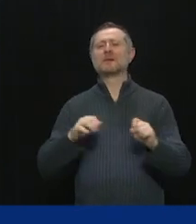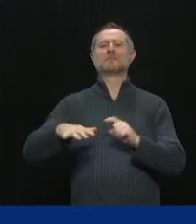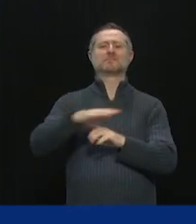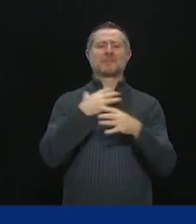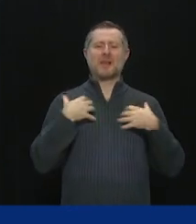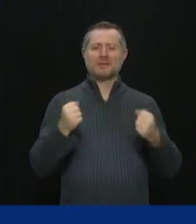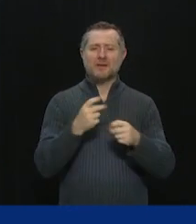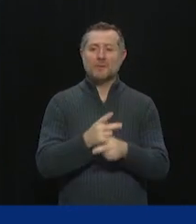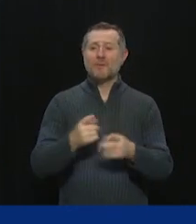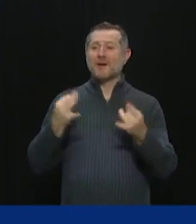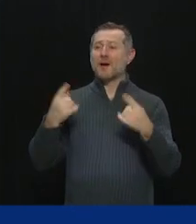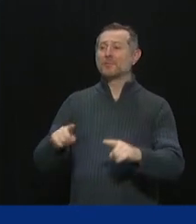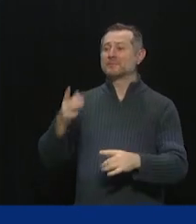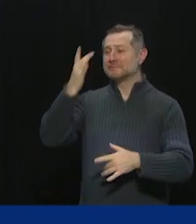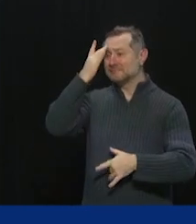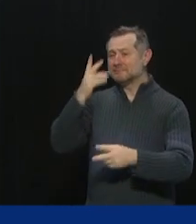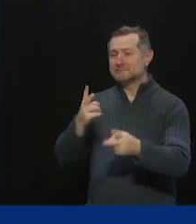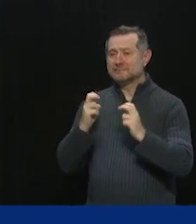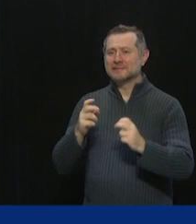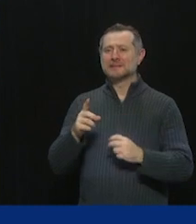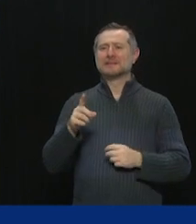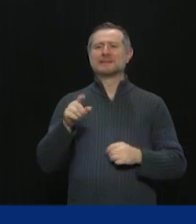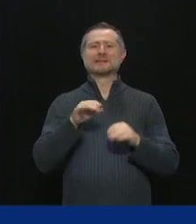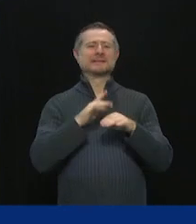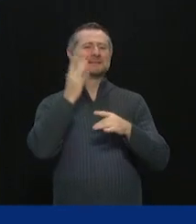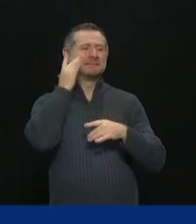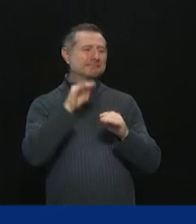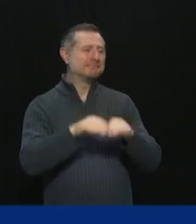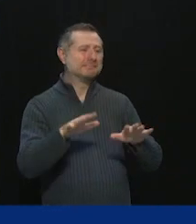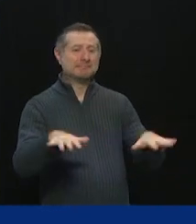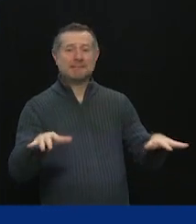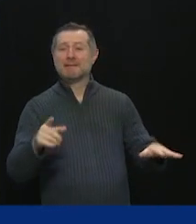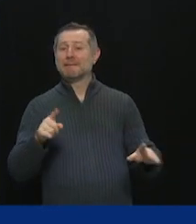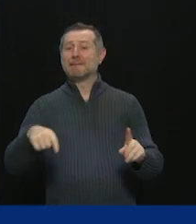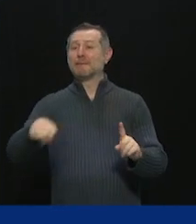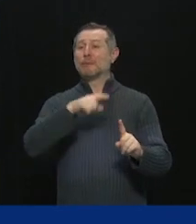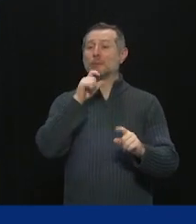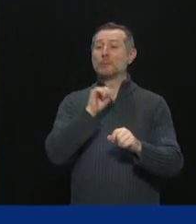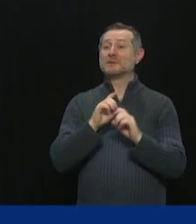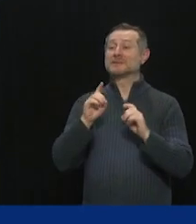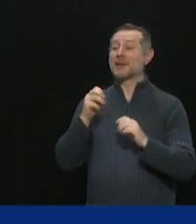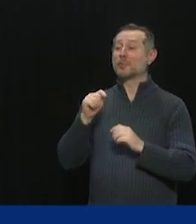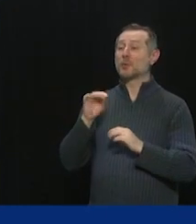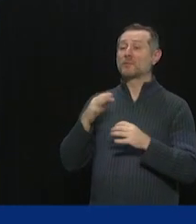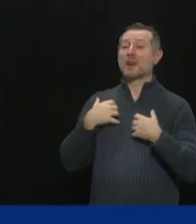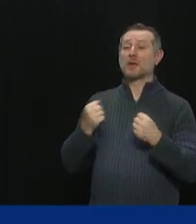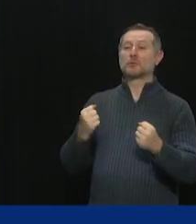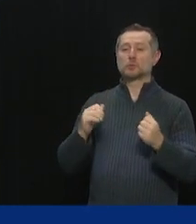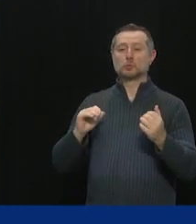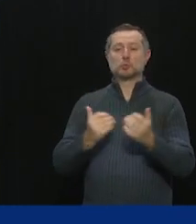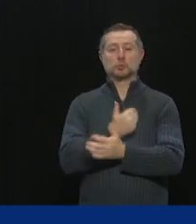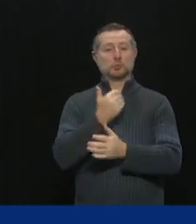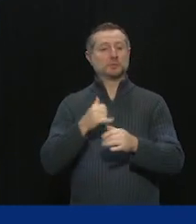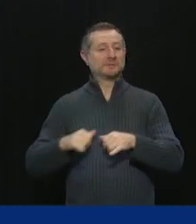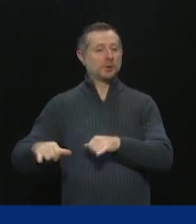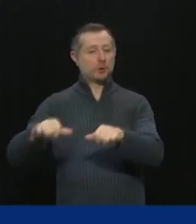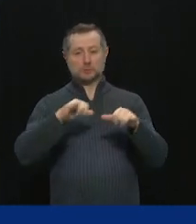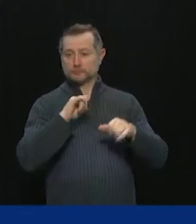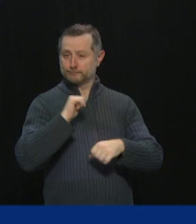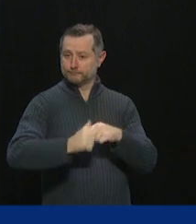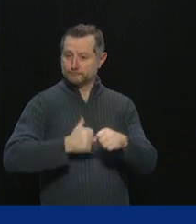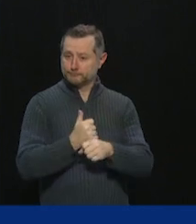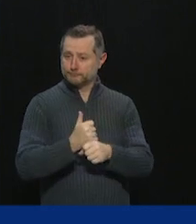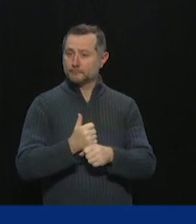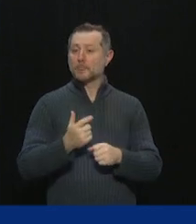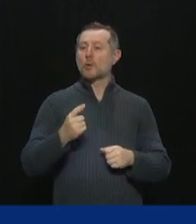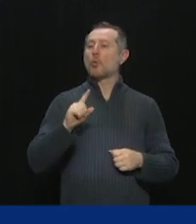outbreaks. Thank you, Department of Labor, Roberta Reardon, our Department of Health. They developed the new standards, but they'd only take effect when the Commission of Health